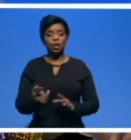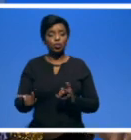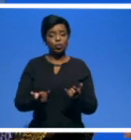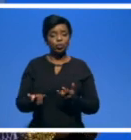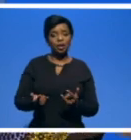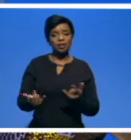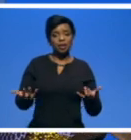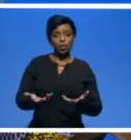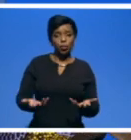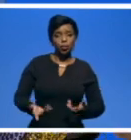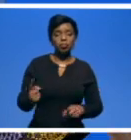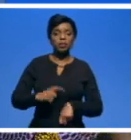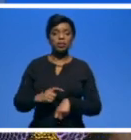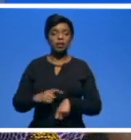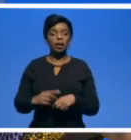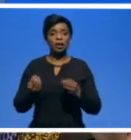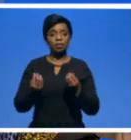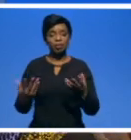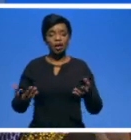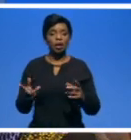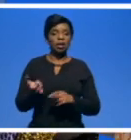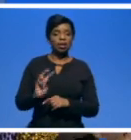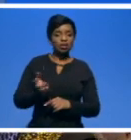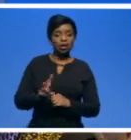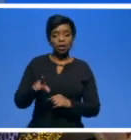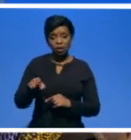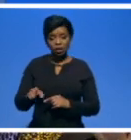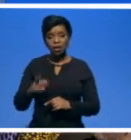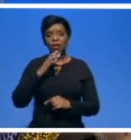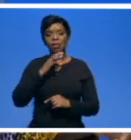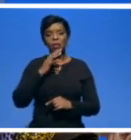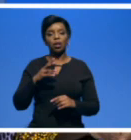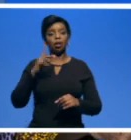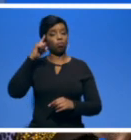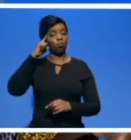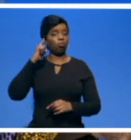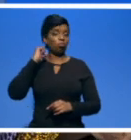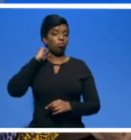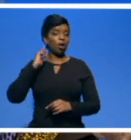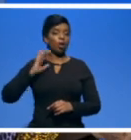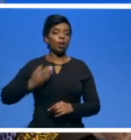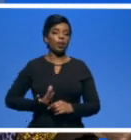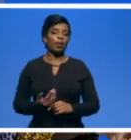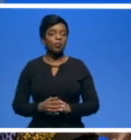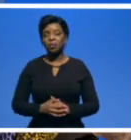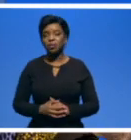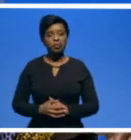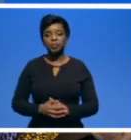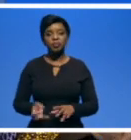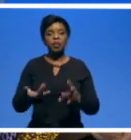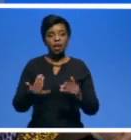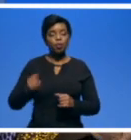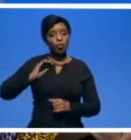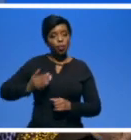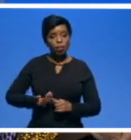trader dinakondifing, hadi apply a gender lens, then it means basadi bana beo ilong hore, ba in the informal